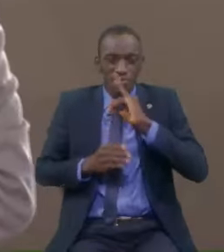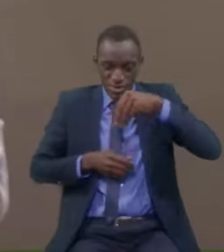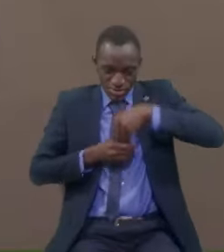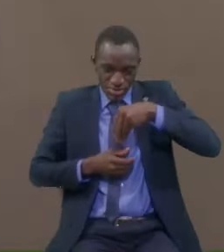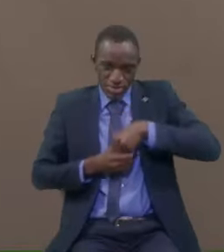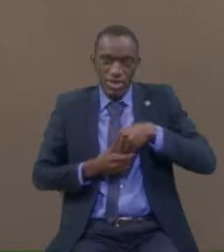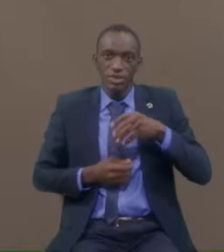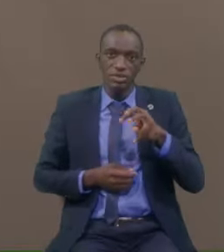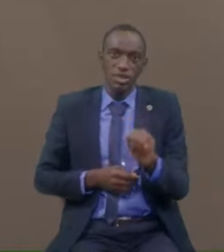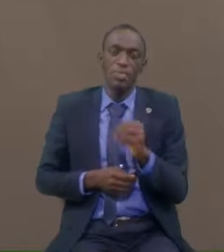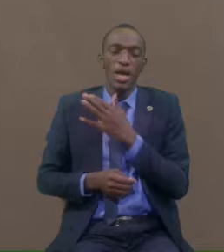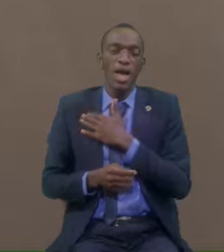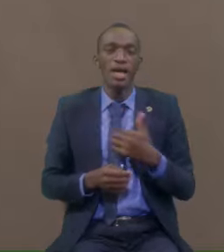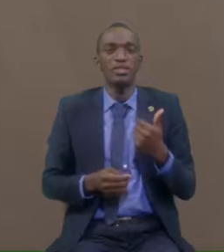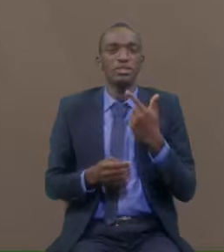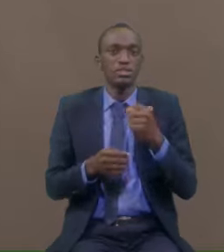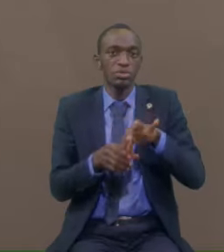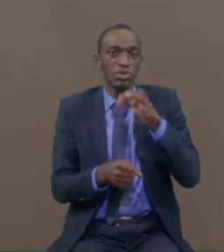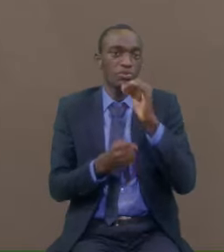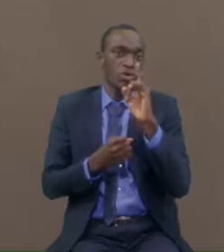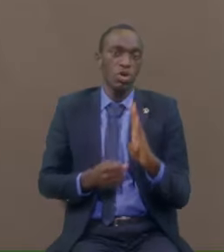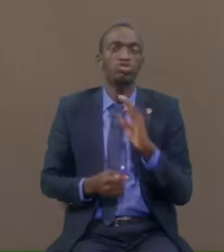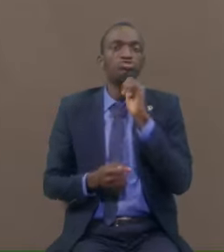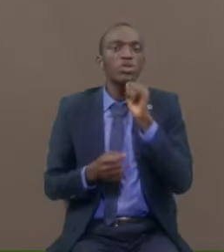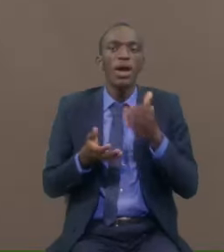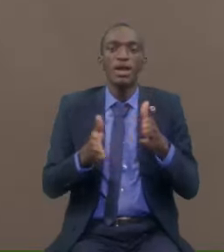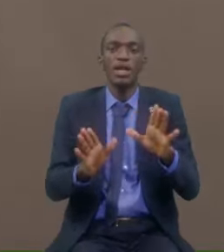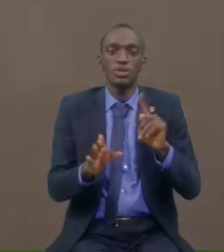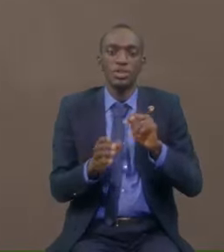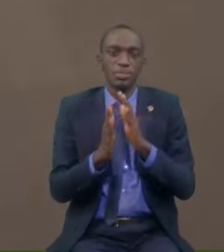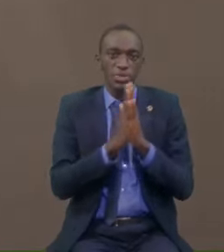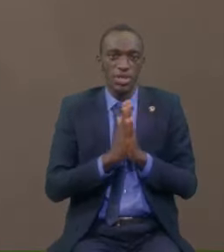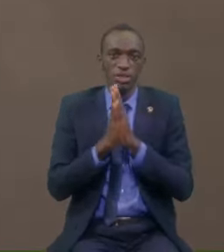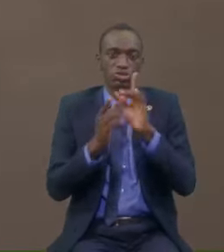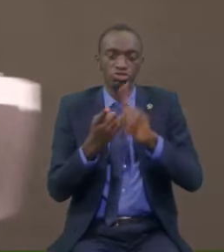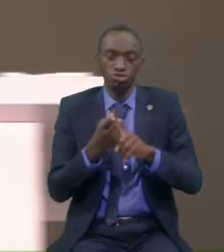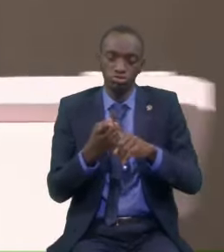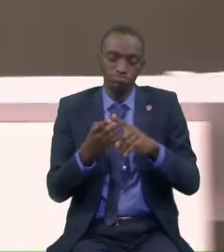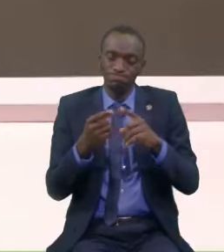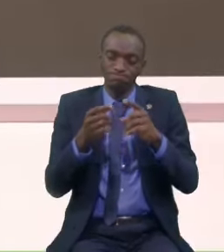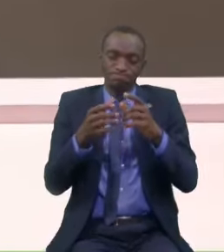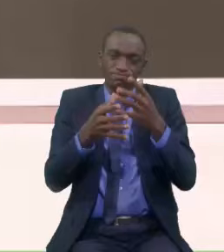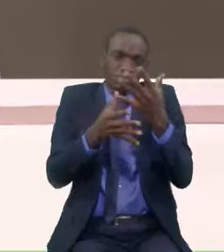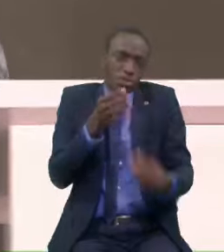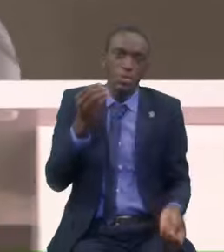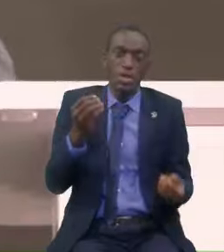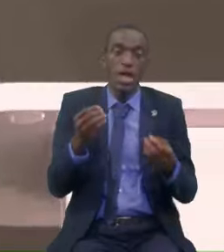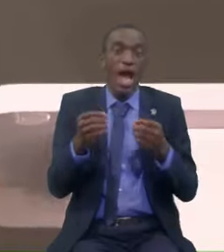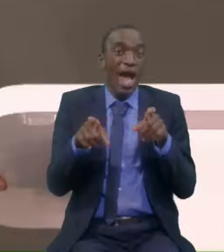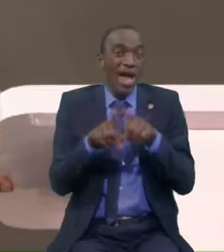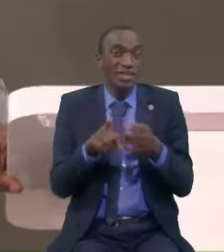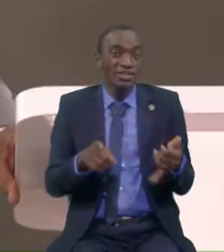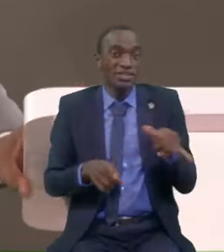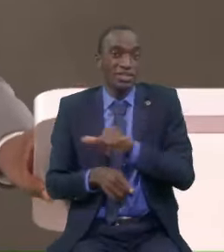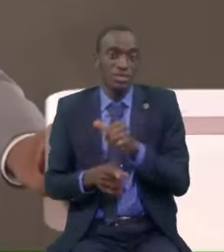had been stored inside them to evaporate. And as they were at the gate, remember, they had not gone to the